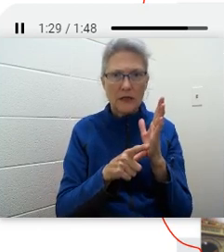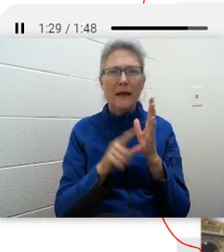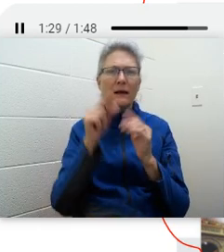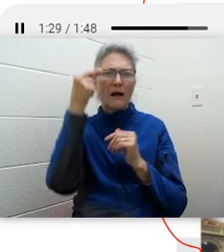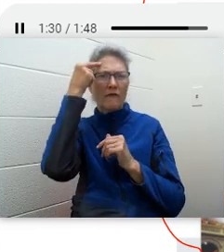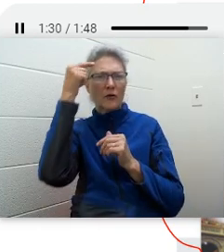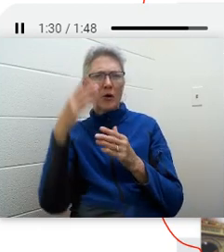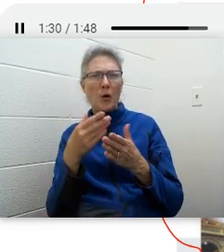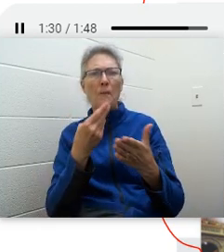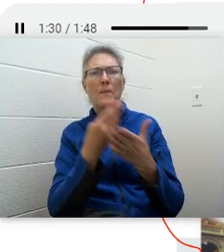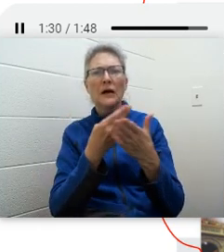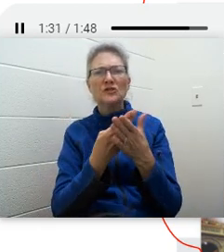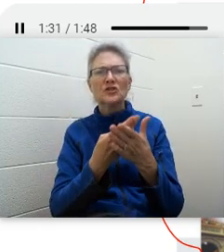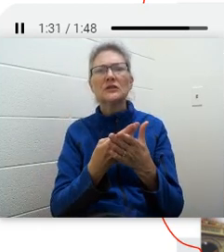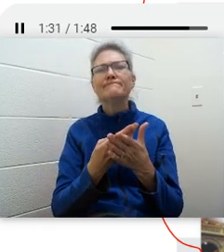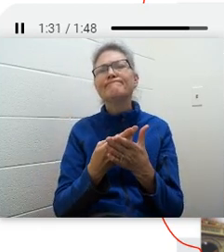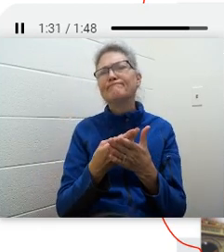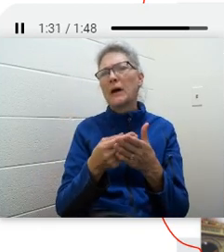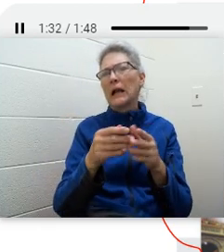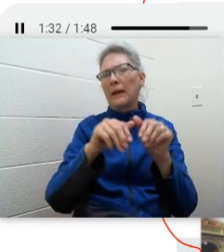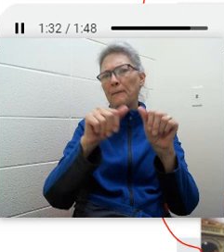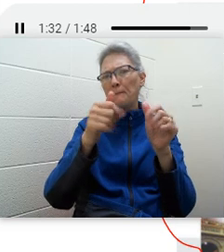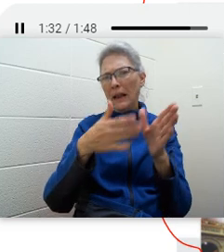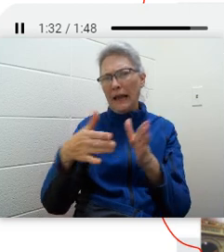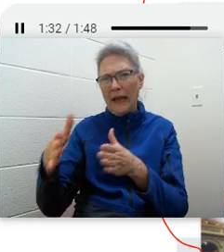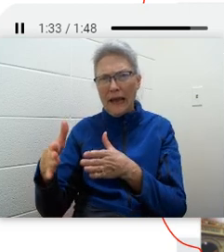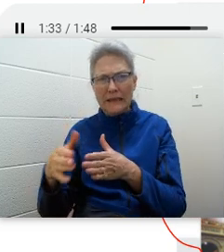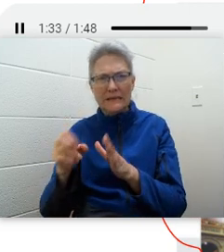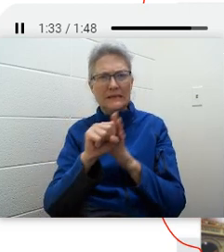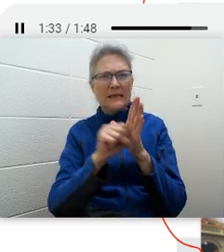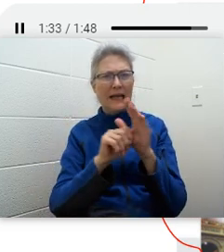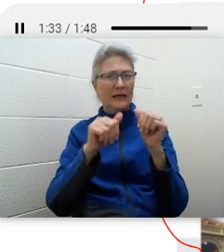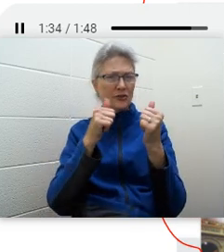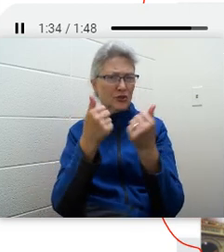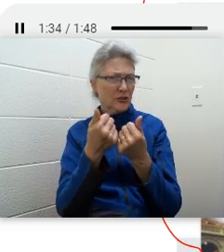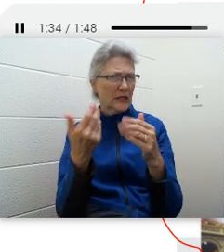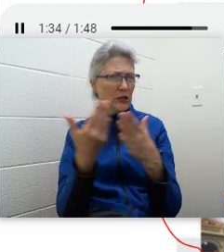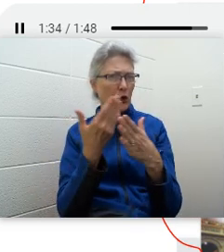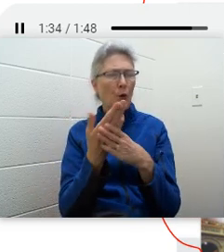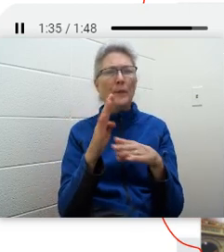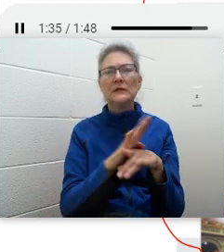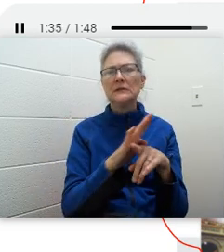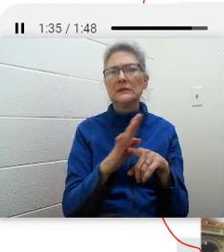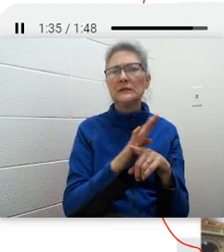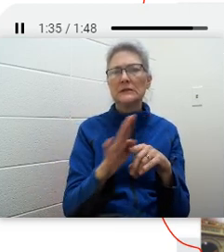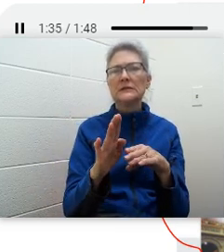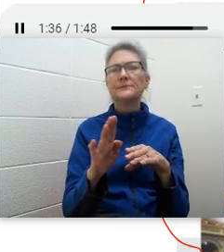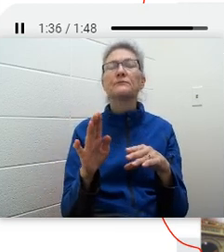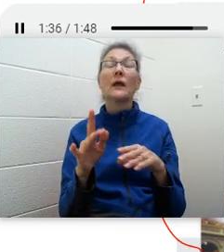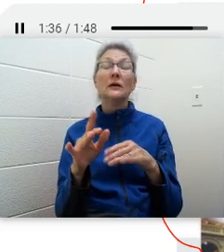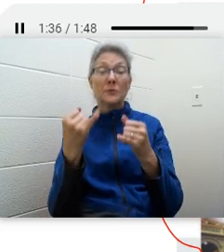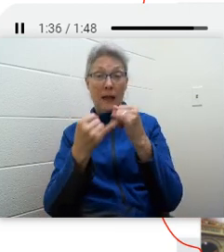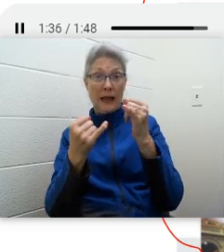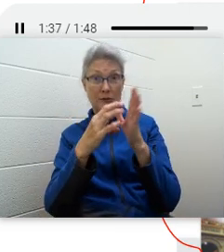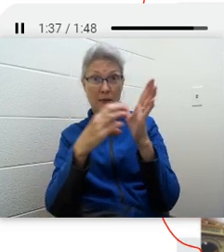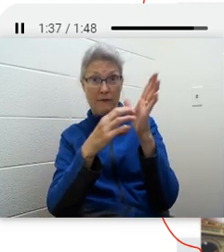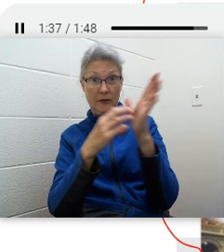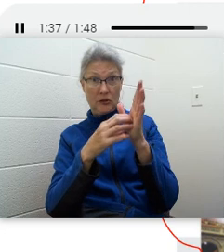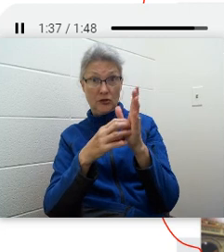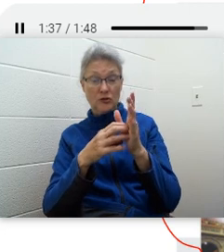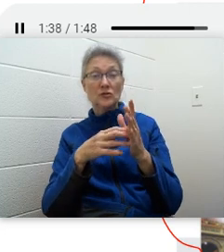businesses. This last part, I want you to do. So our last paragraph, paragraph 9, talks about the